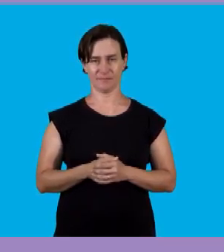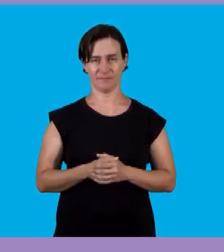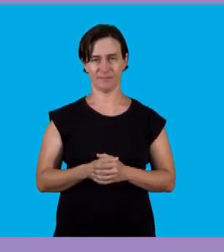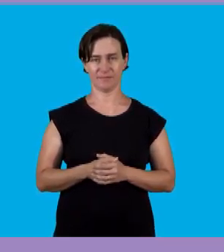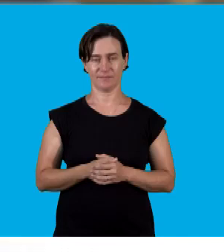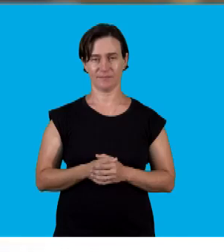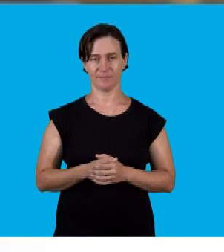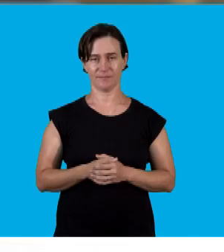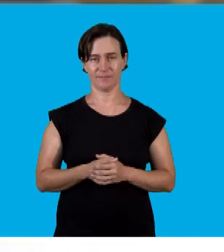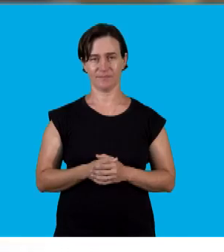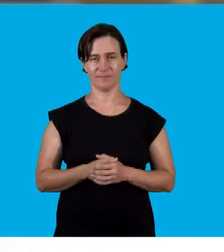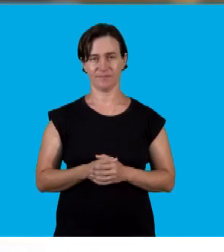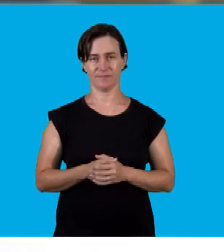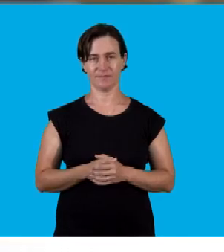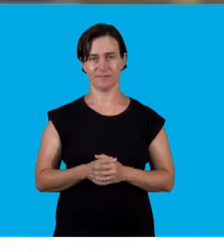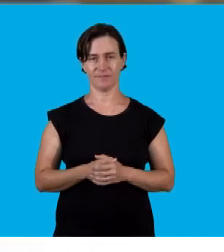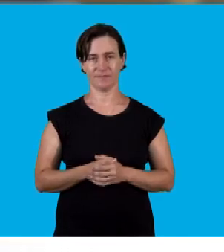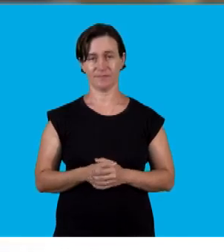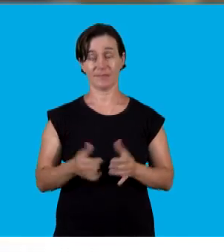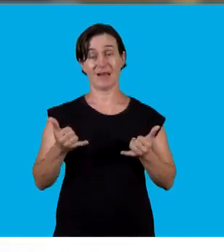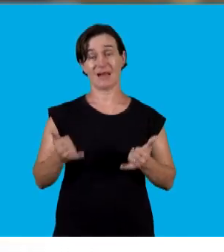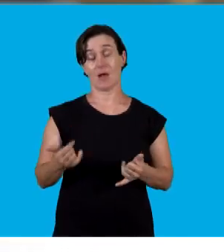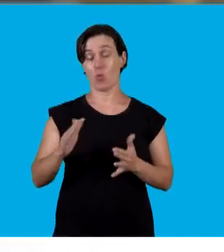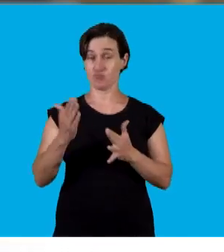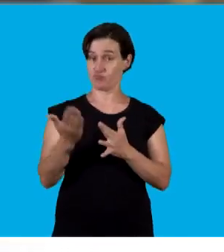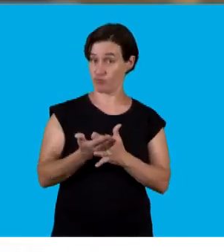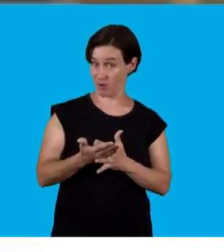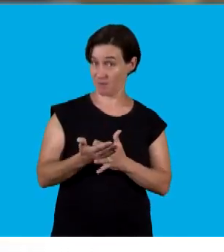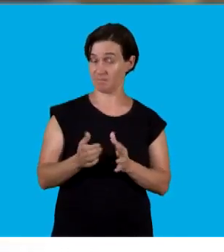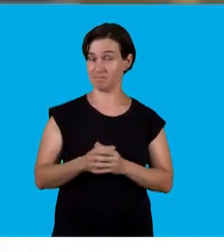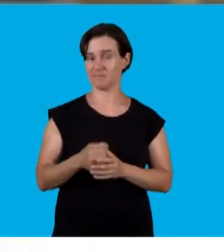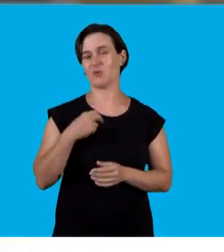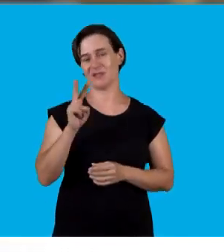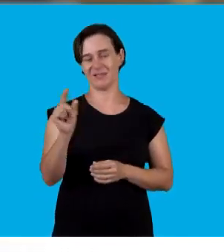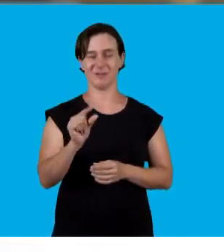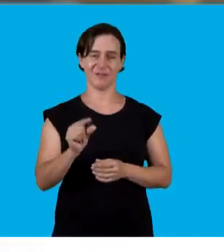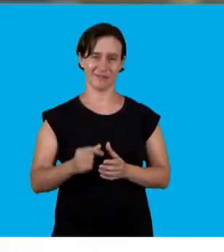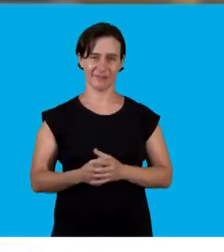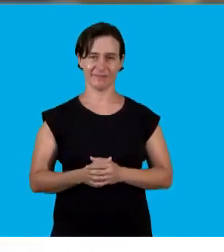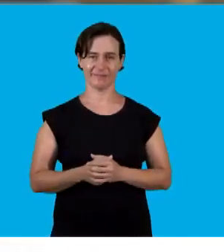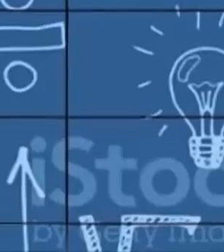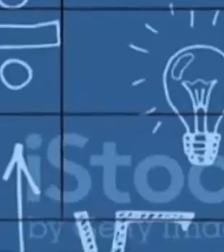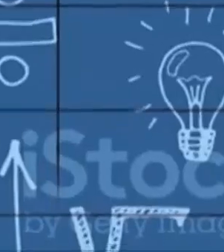53. Let's quickly go to an ad break, and then we'll see you just now.